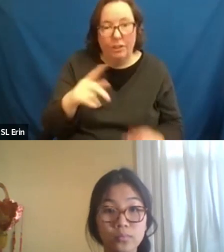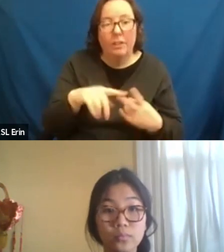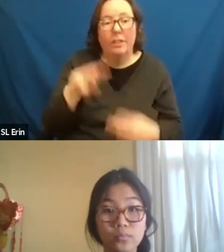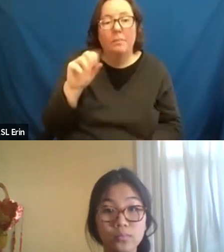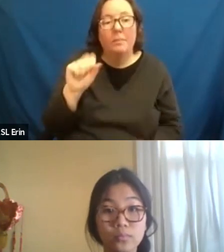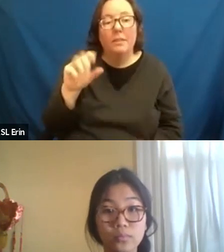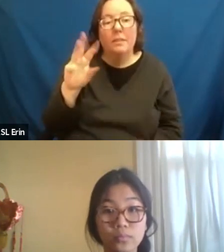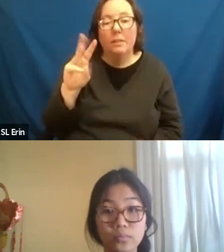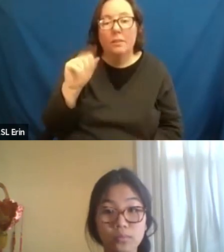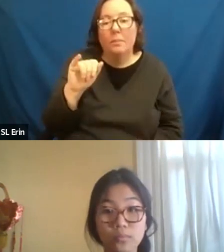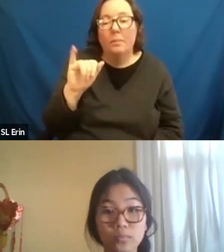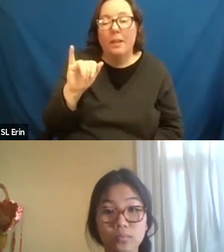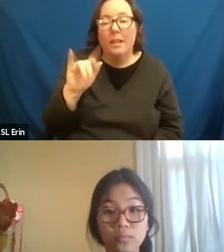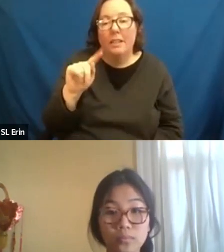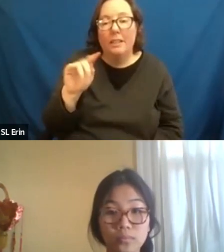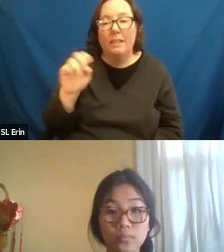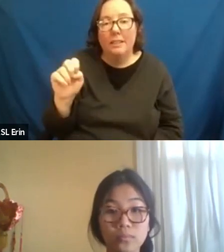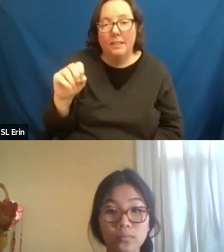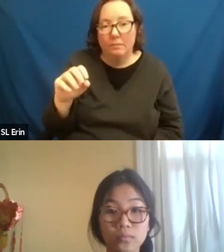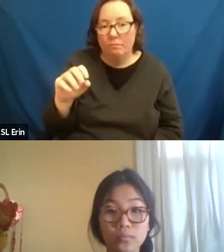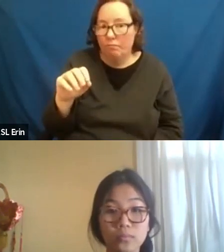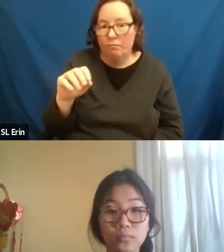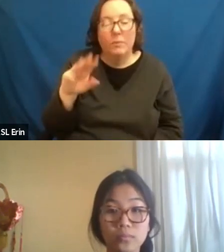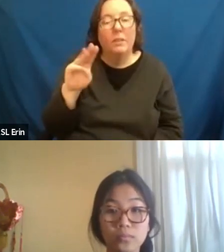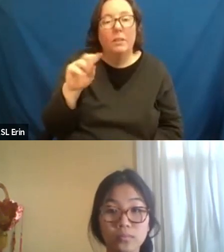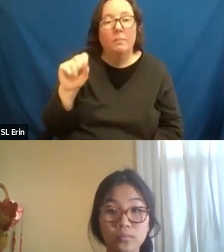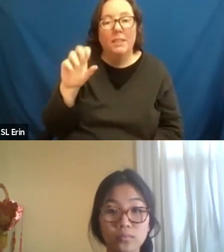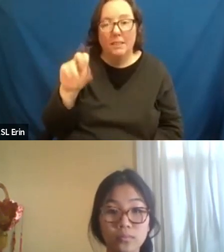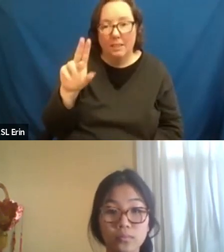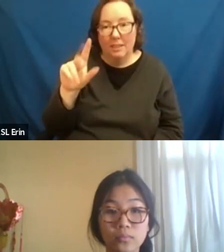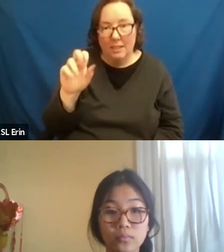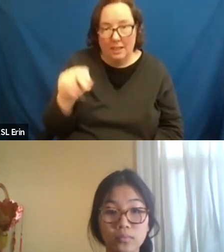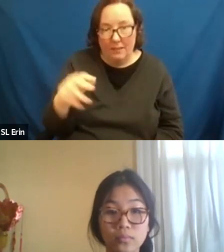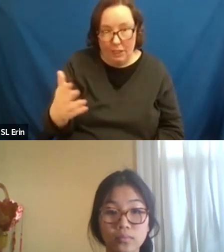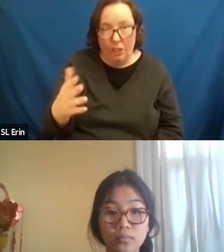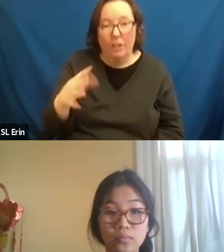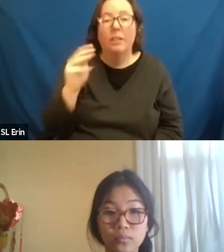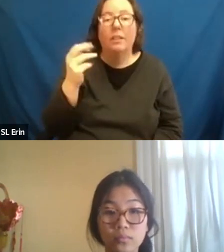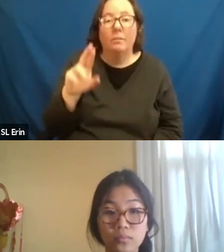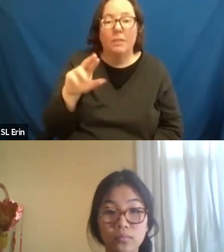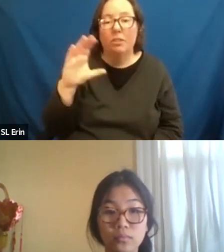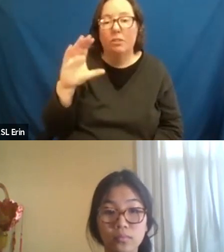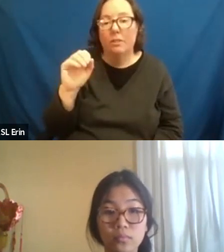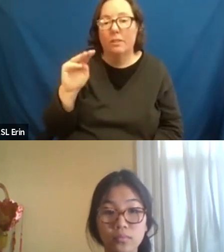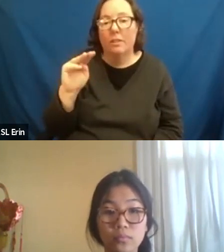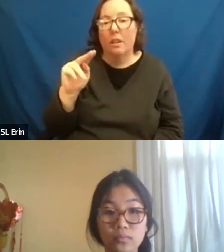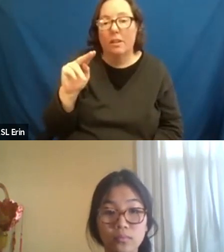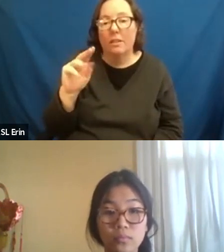Waite? Ms. Sullivan? Present. And Mr. Contampasses.